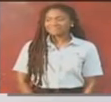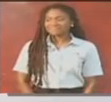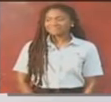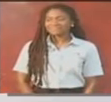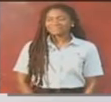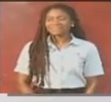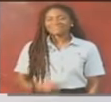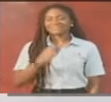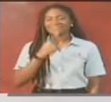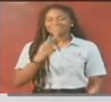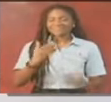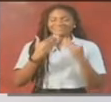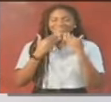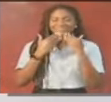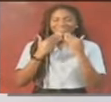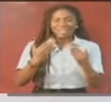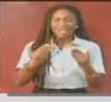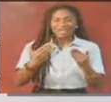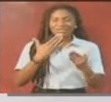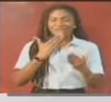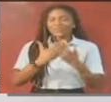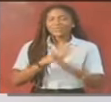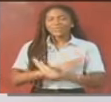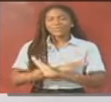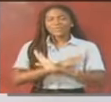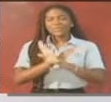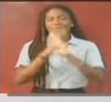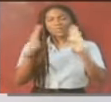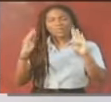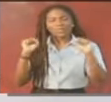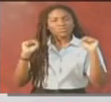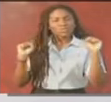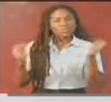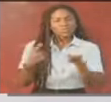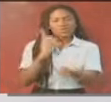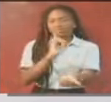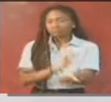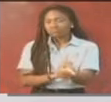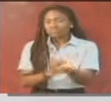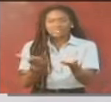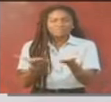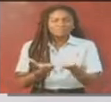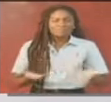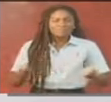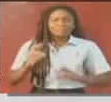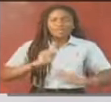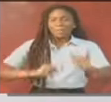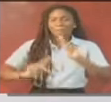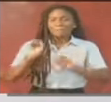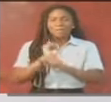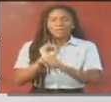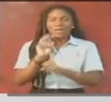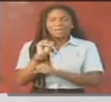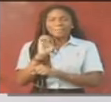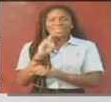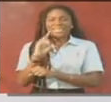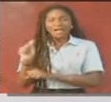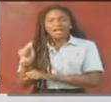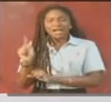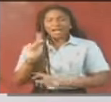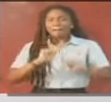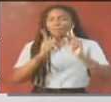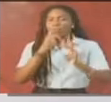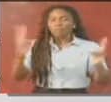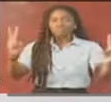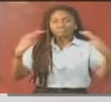Thank you, Al. Good morning, Dr. Hines, Dr. Khan, Mr. Siram Singh, and to you, the media, viewing, and listening